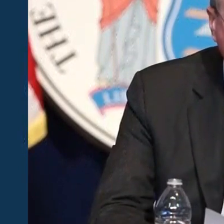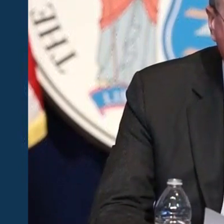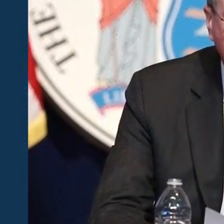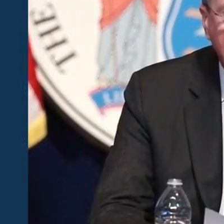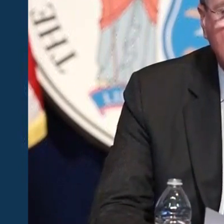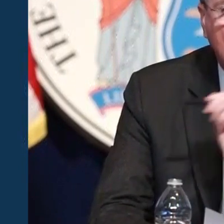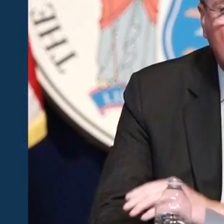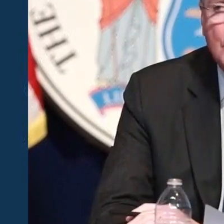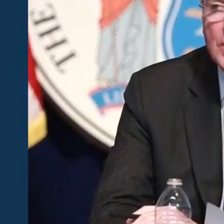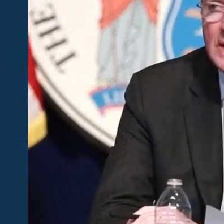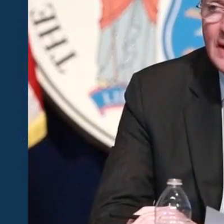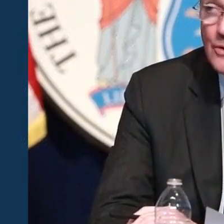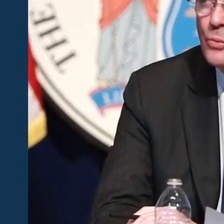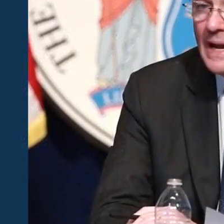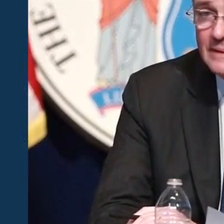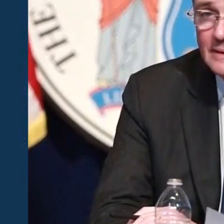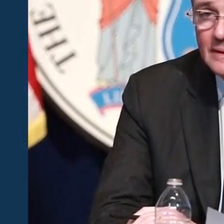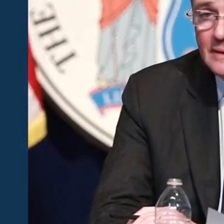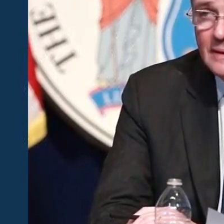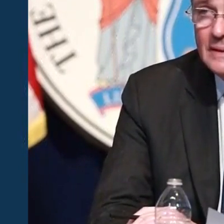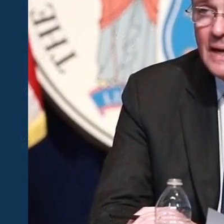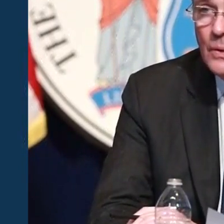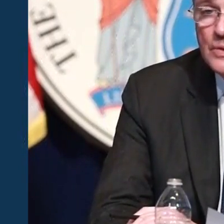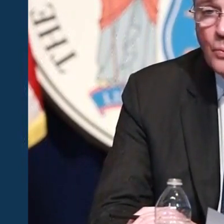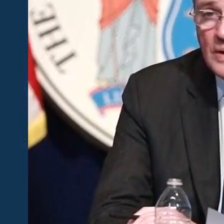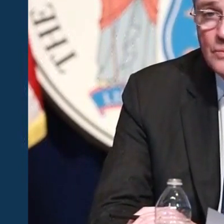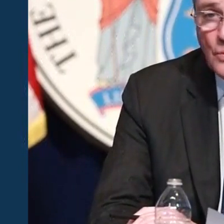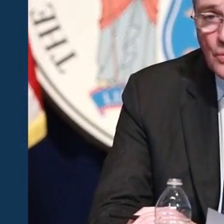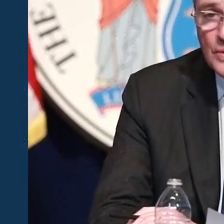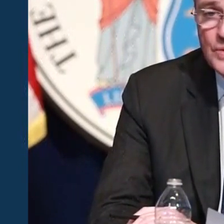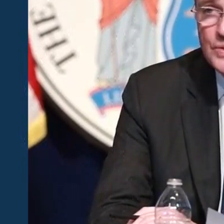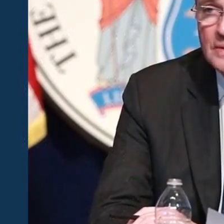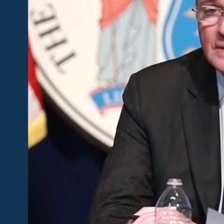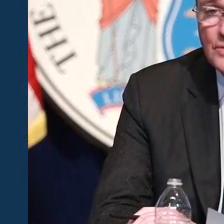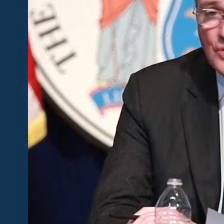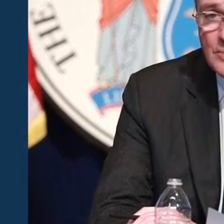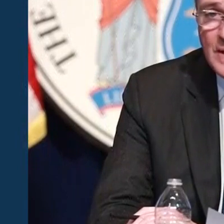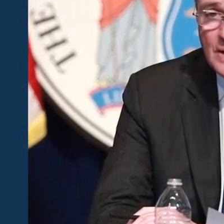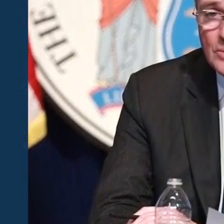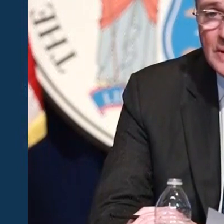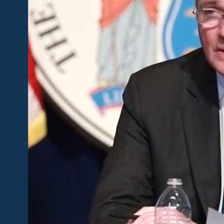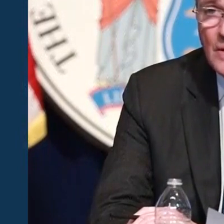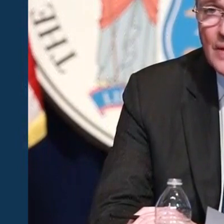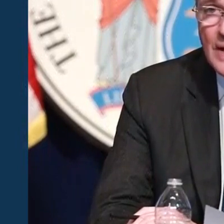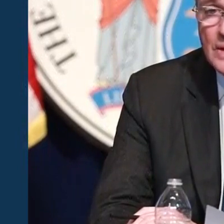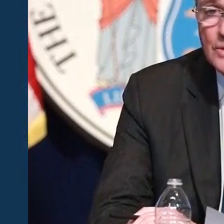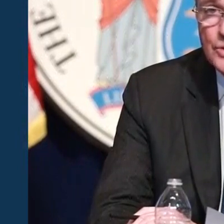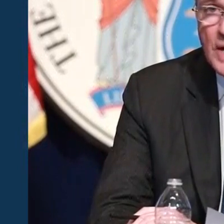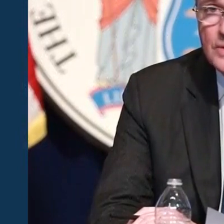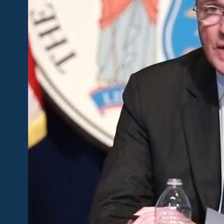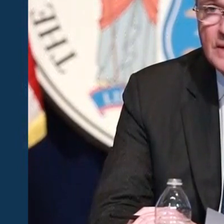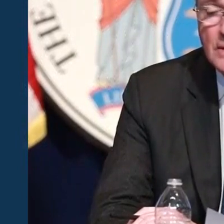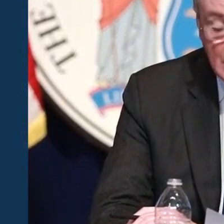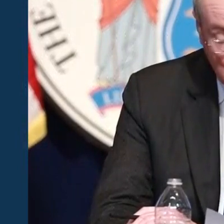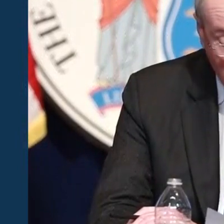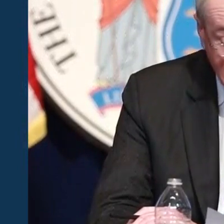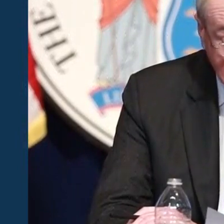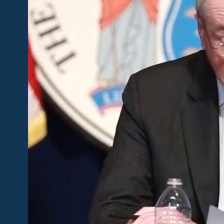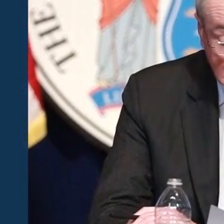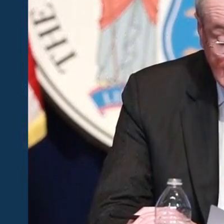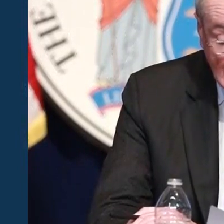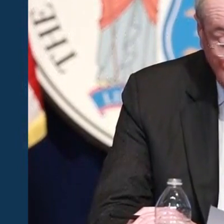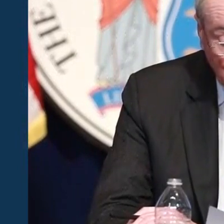one county left that's orange, and red. And now it's one orange, some yellow, and a lot of that shaded light